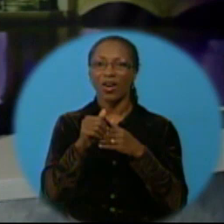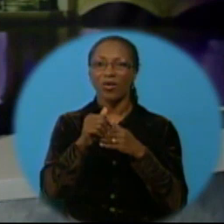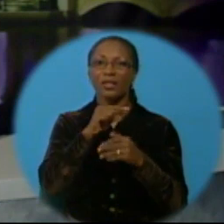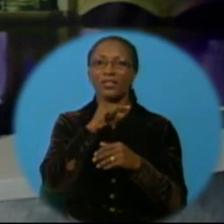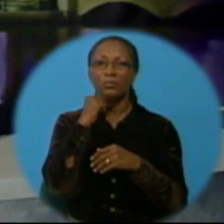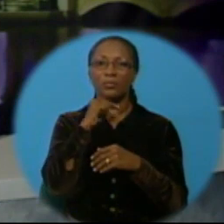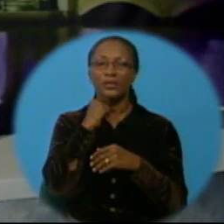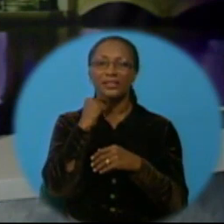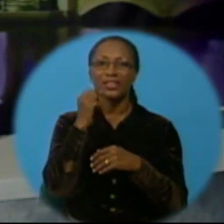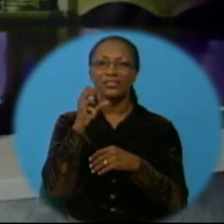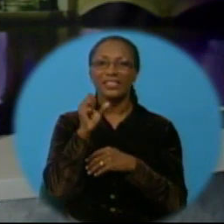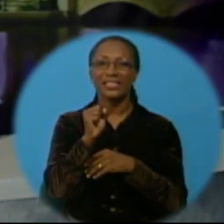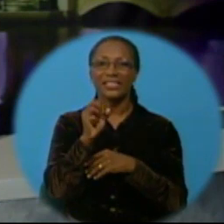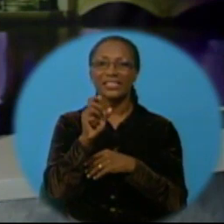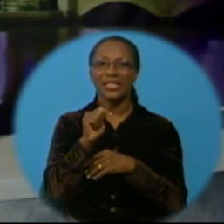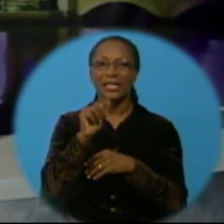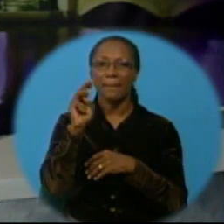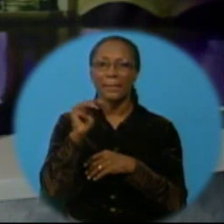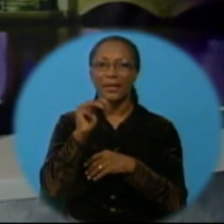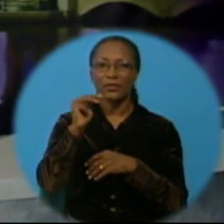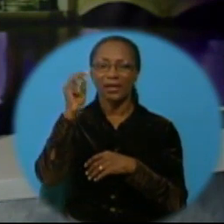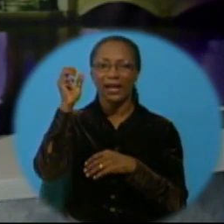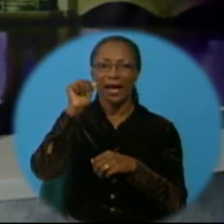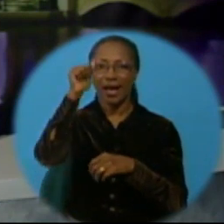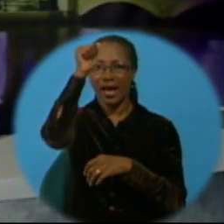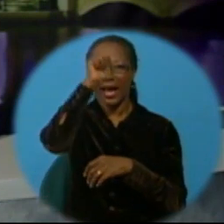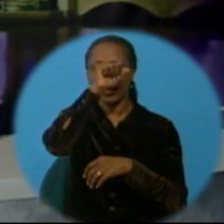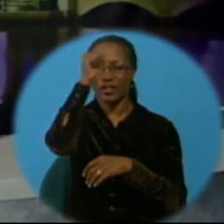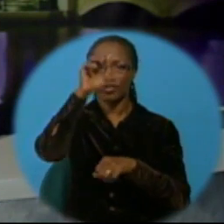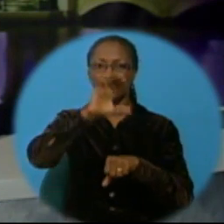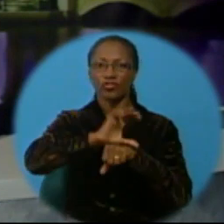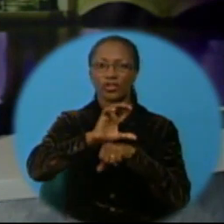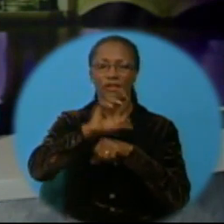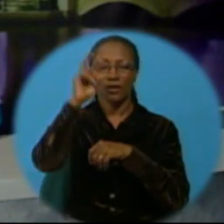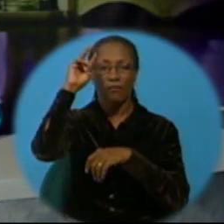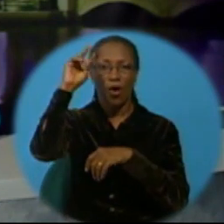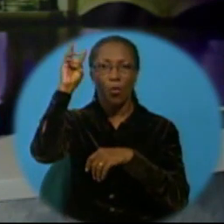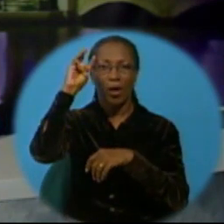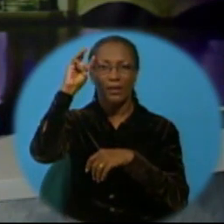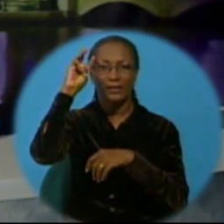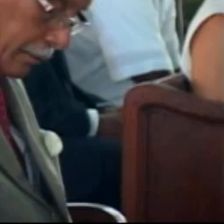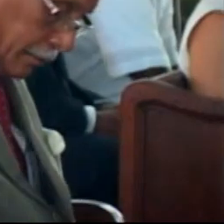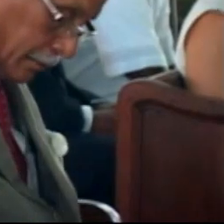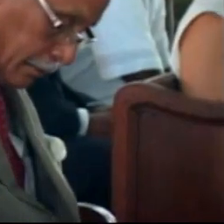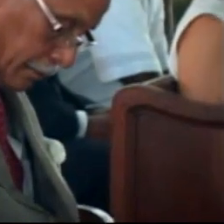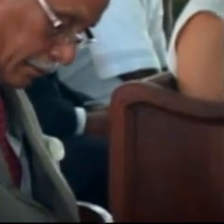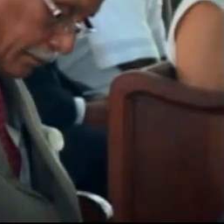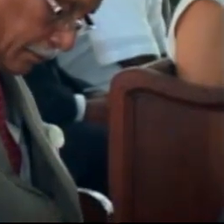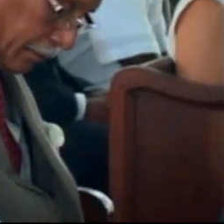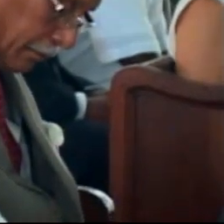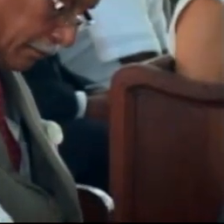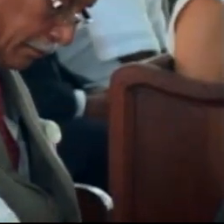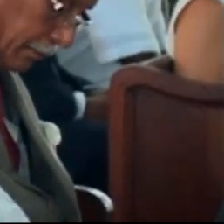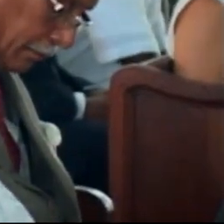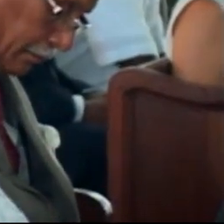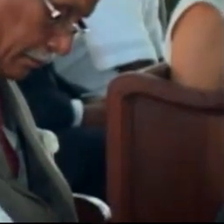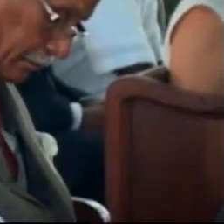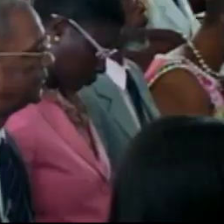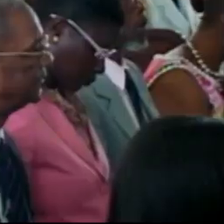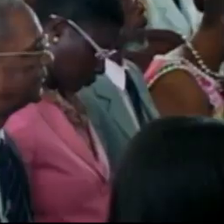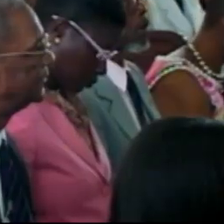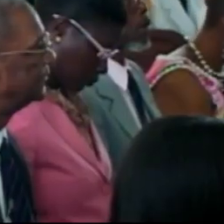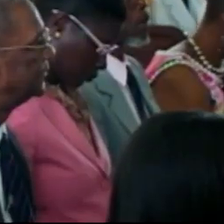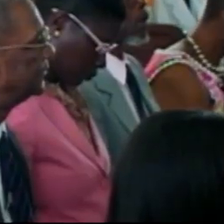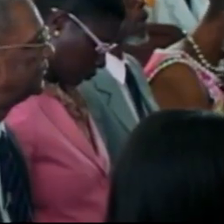Anglican Church, the Reverend Dr. Vaughn Watson, is appealing to the Barbados Family Planning Association to do more to promote